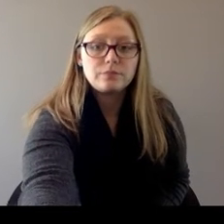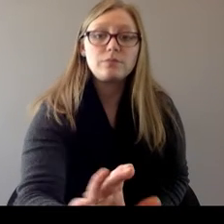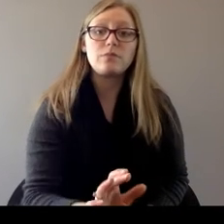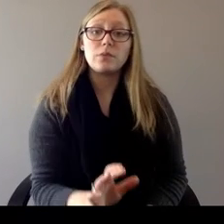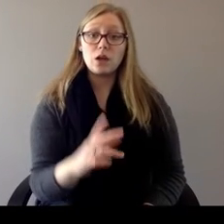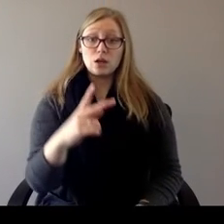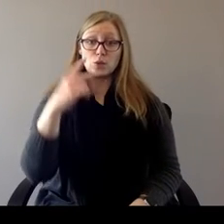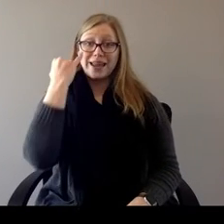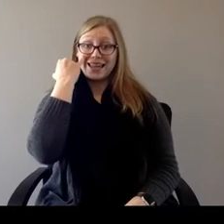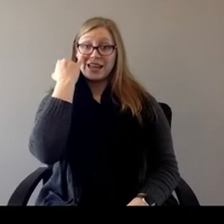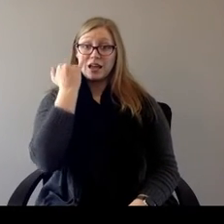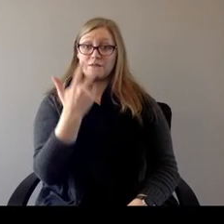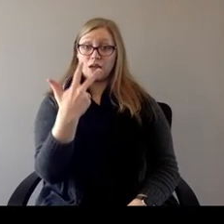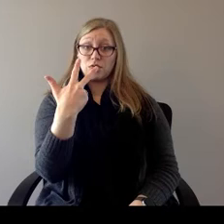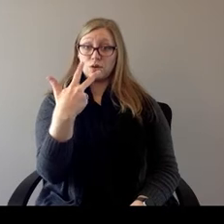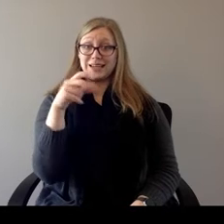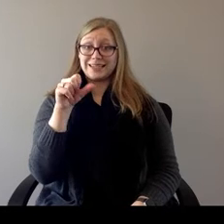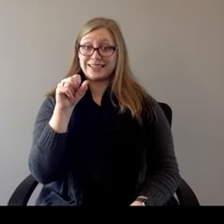they